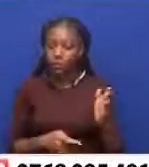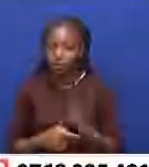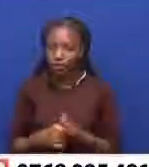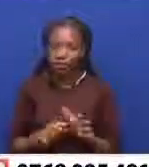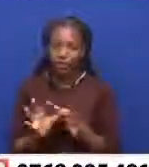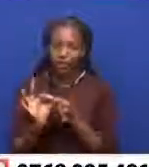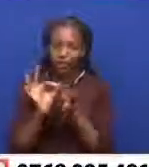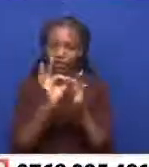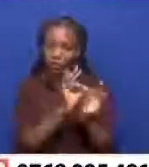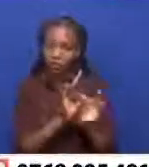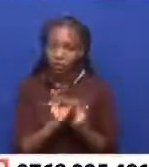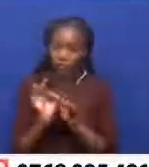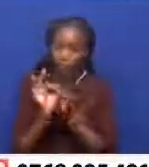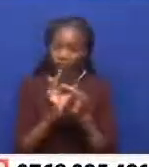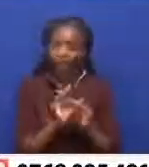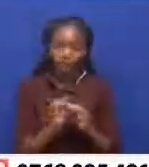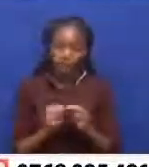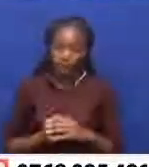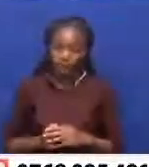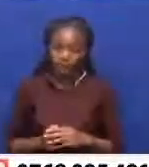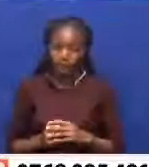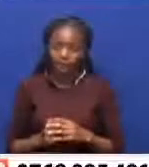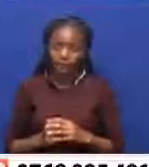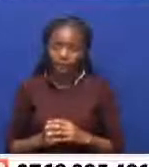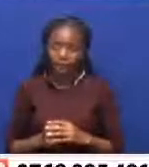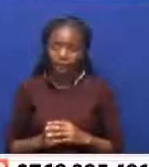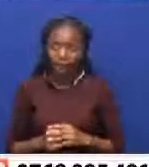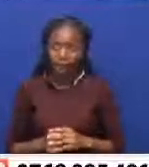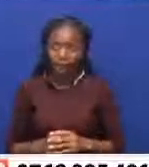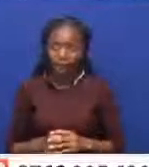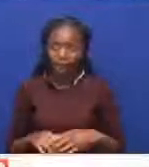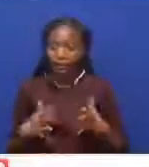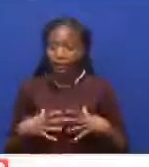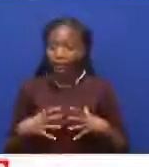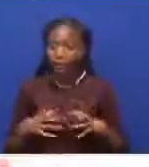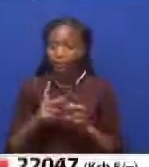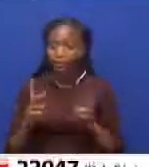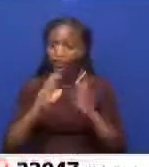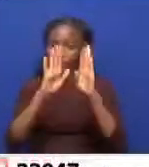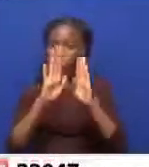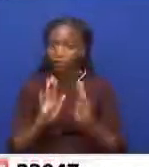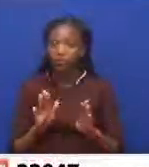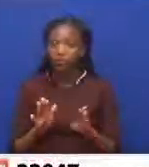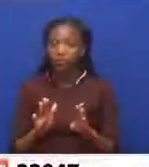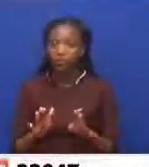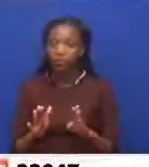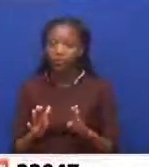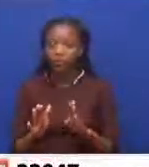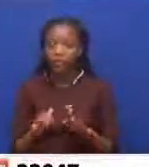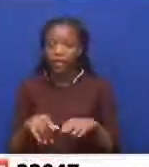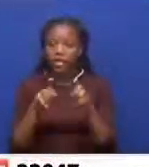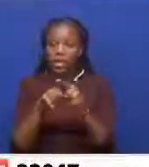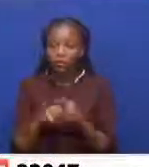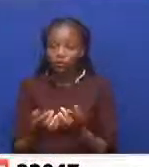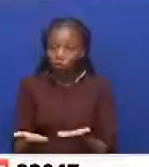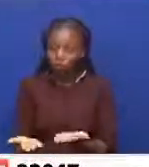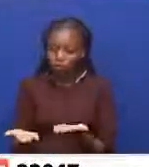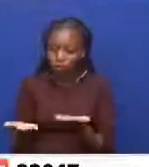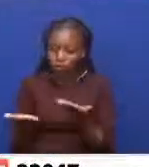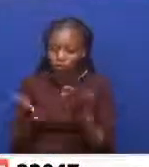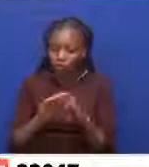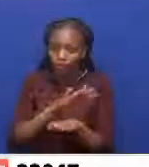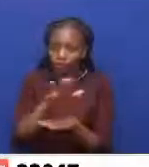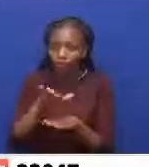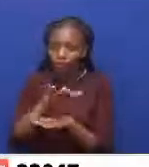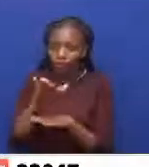unity of purpose. The human race remains the greatest culprit in the degradation of our environment and depletion of the